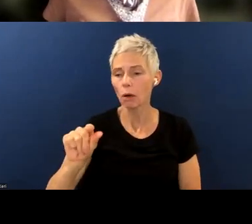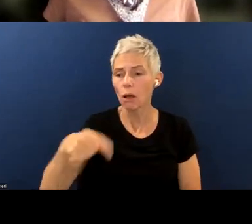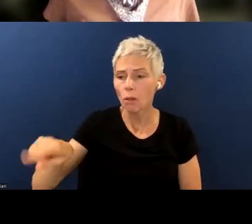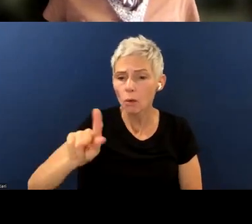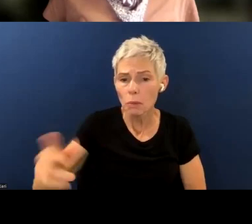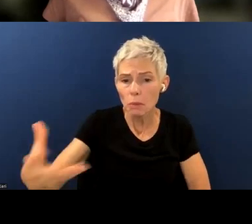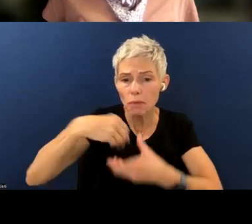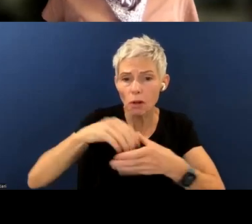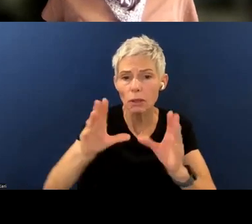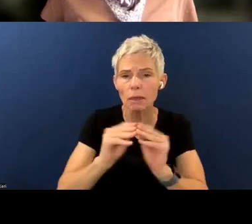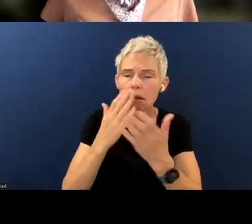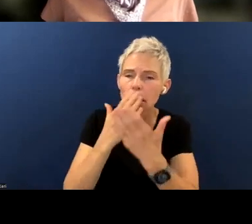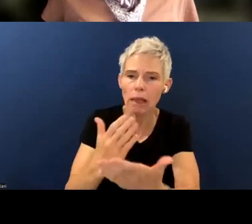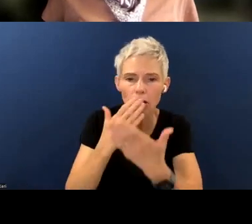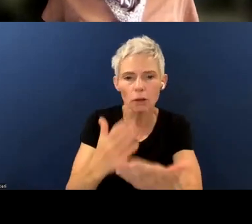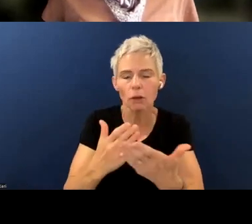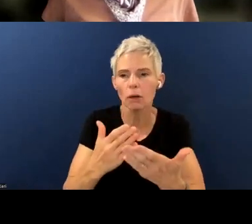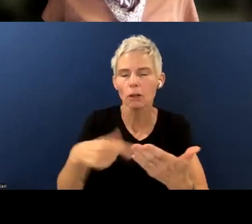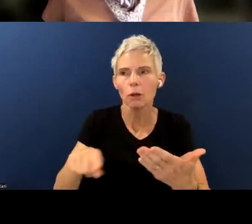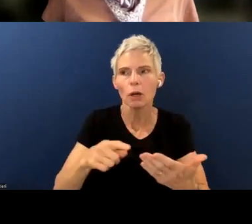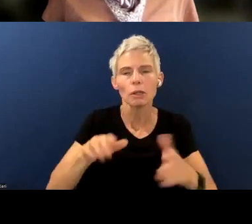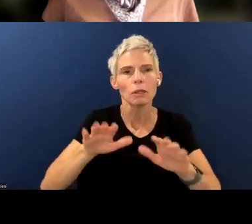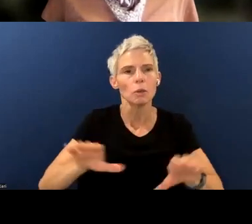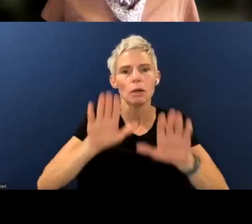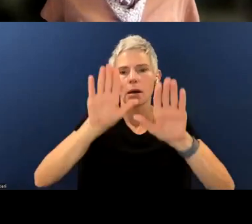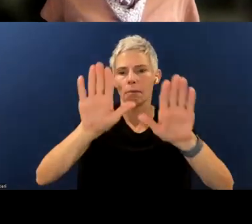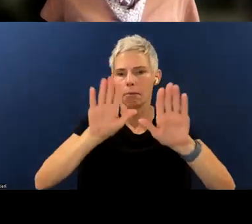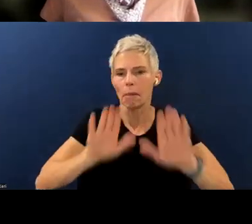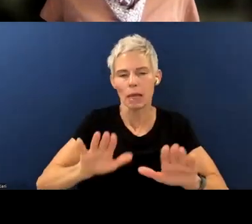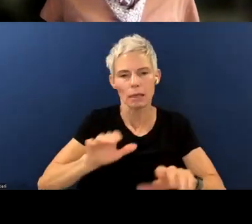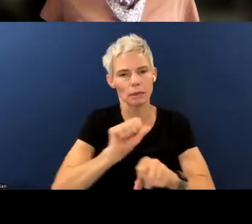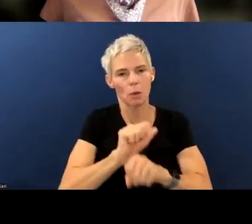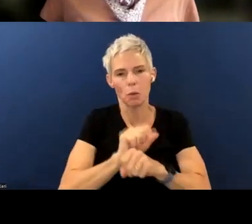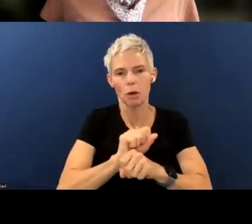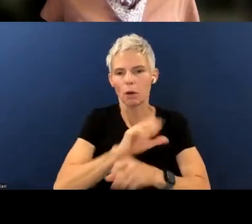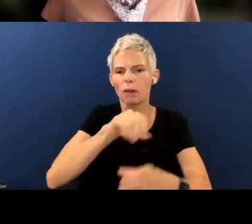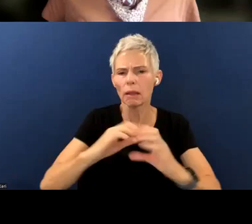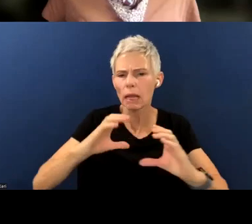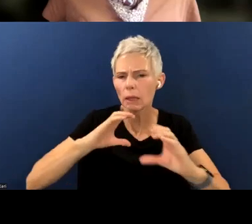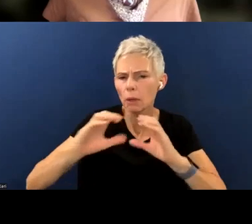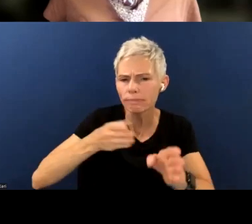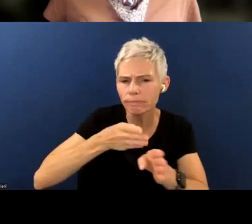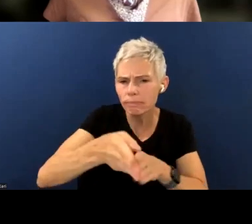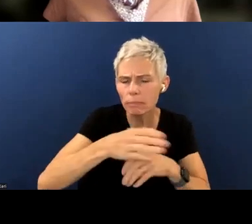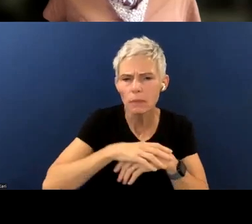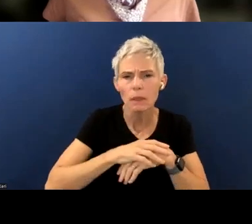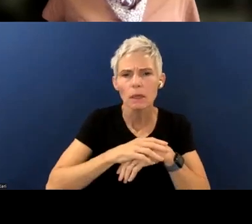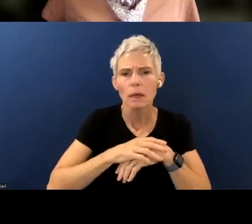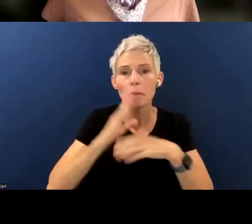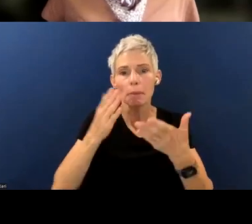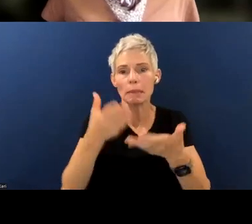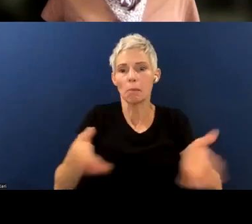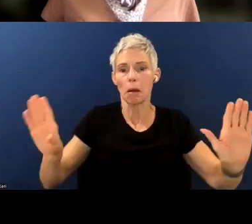who is already doing amazing work in the communication sphere. Whether that is on a big public platform